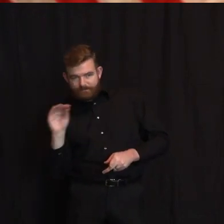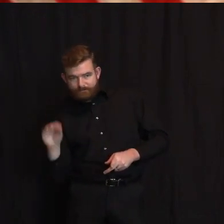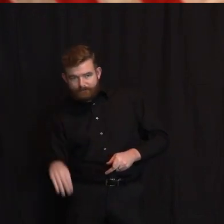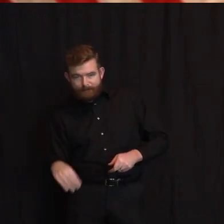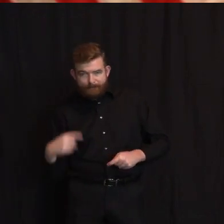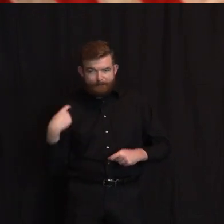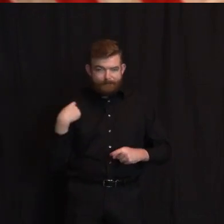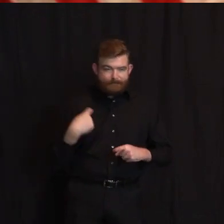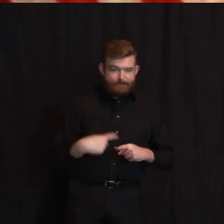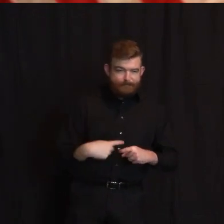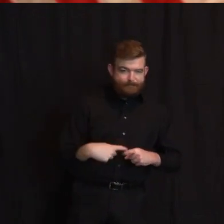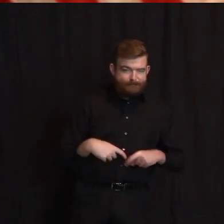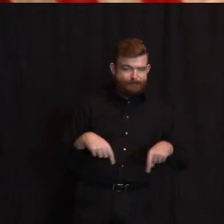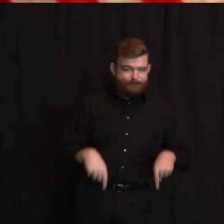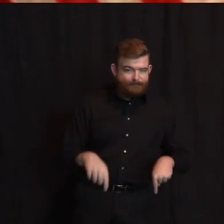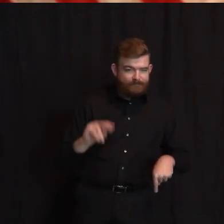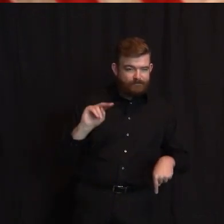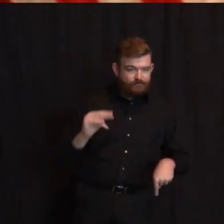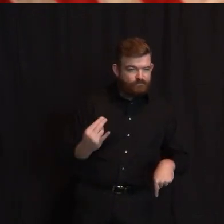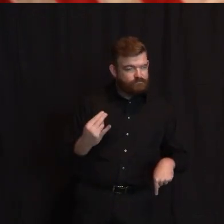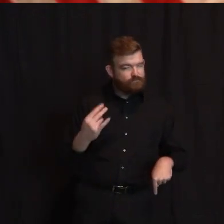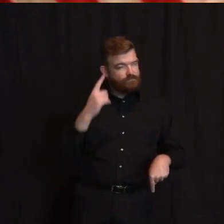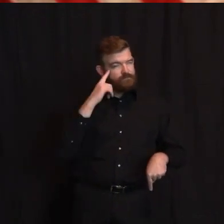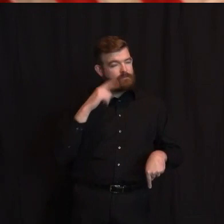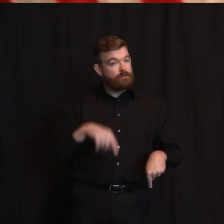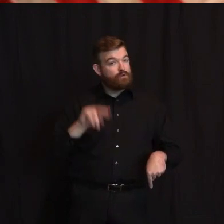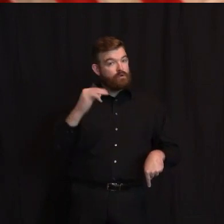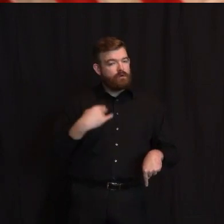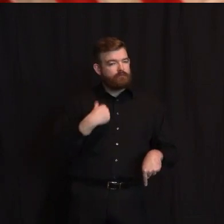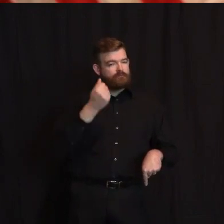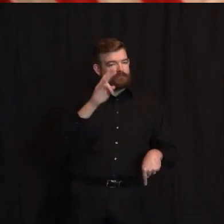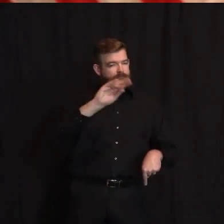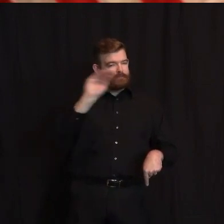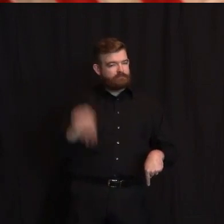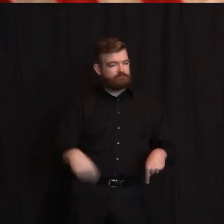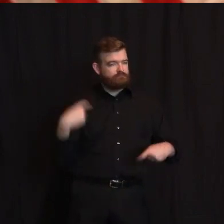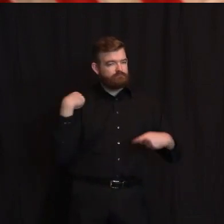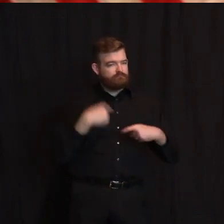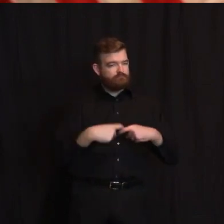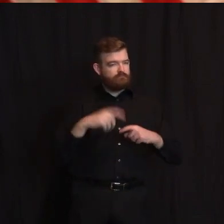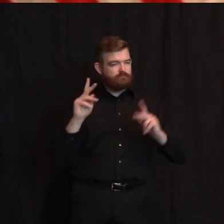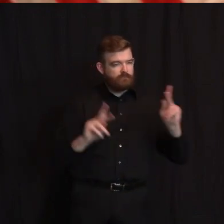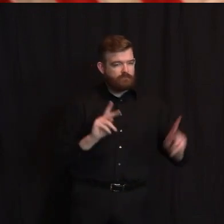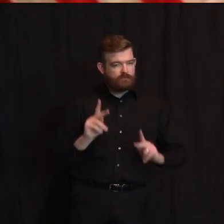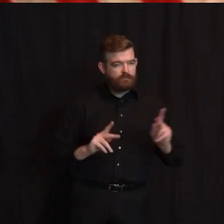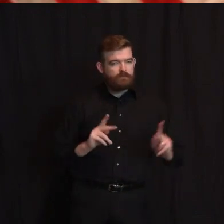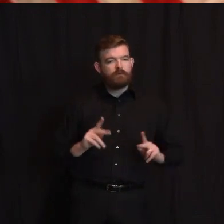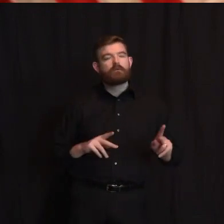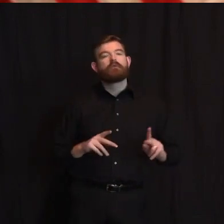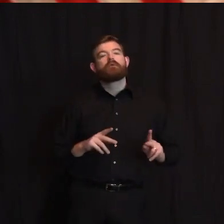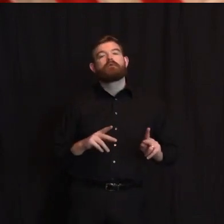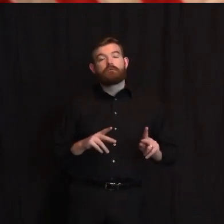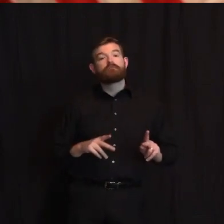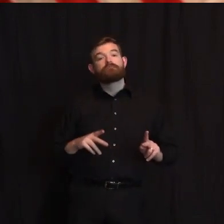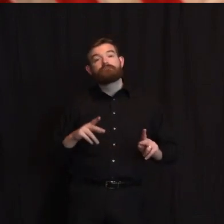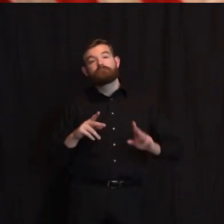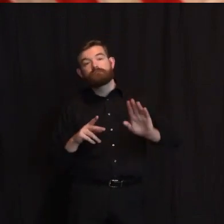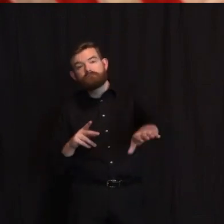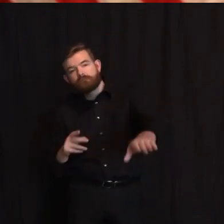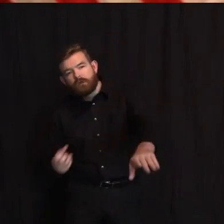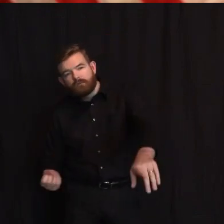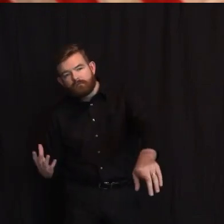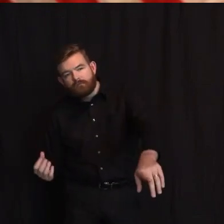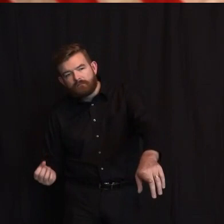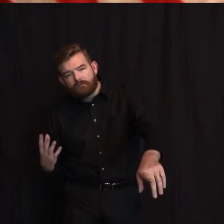the representation of the state. I only say that again, other than to remind folks we care about all this data and all this information,